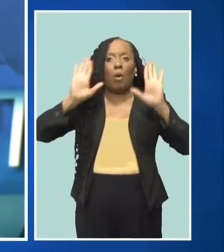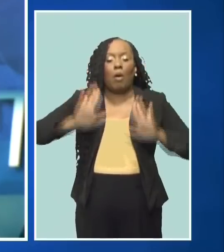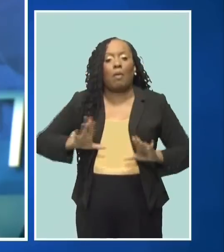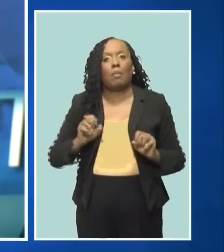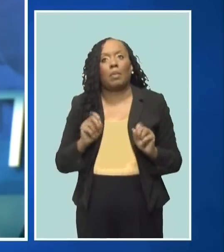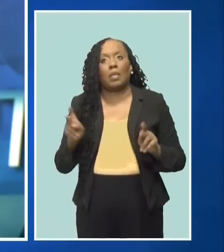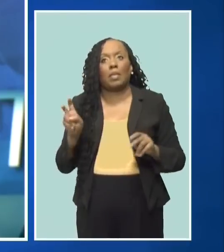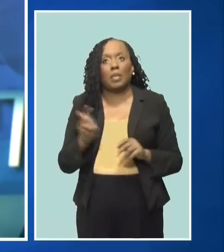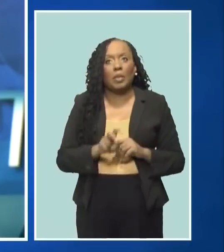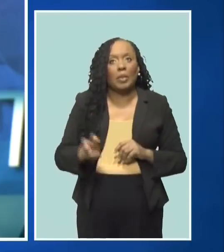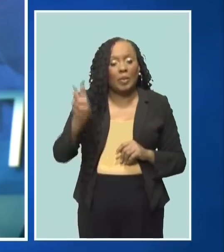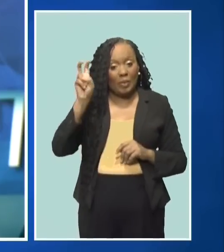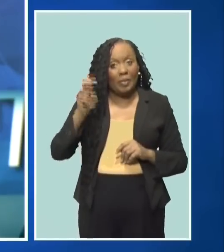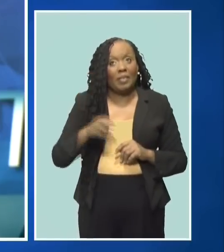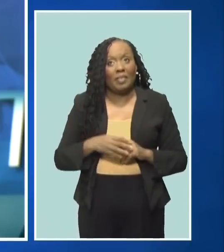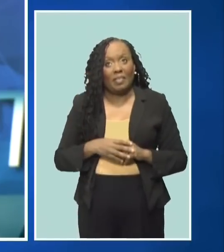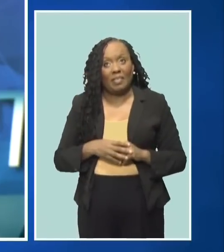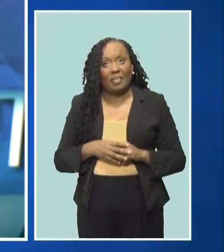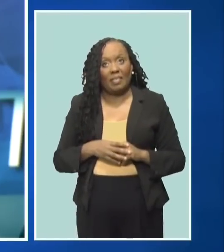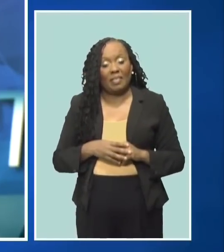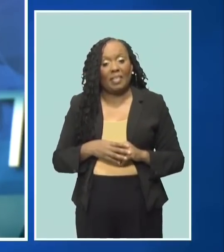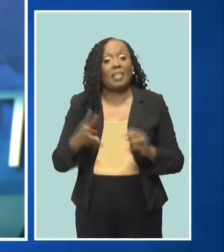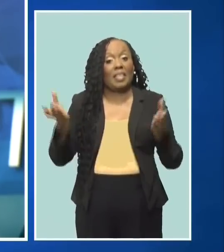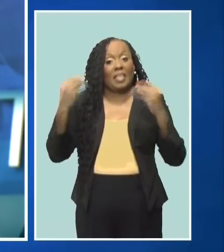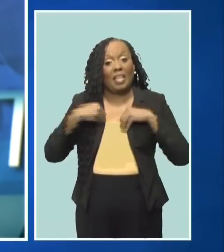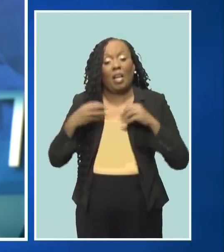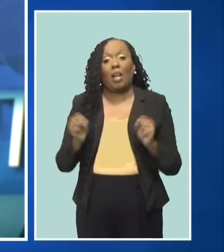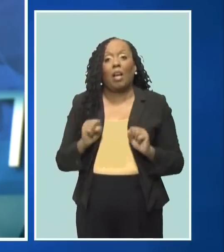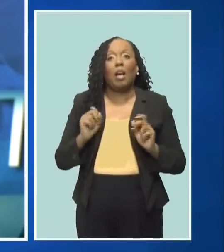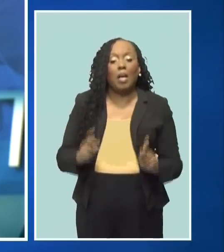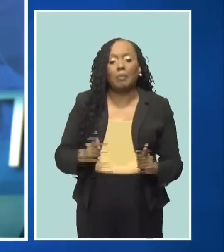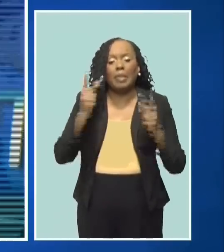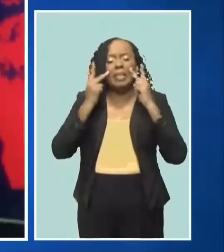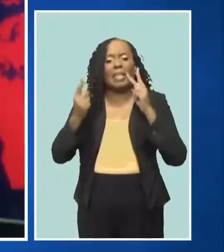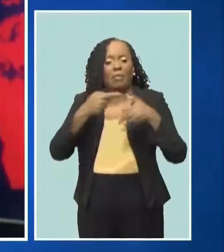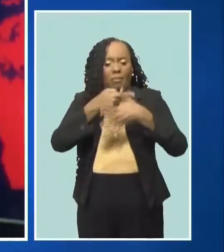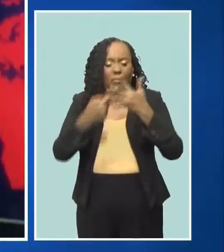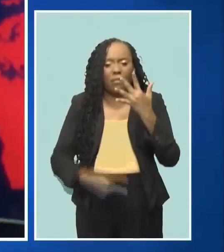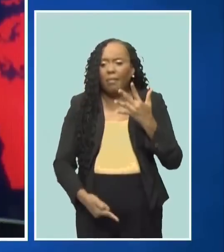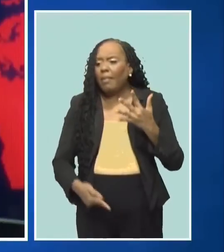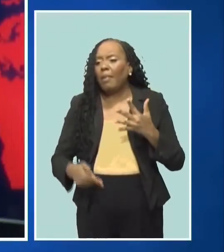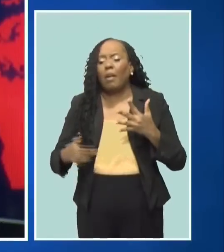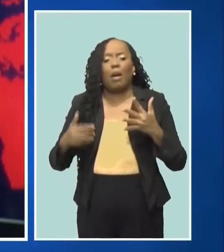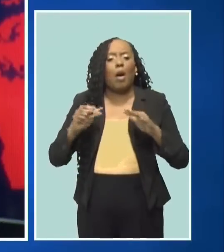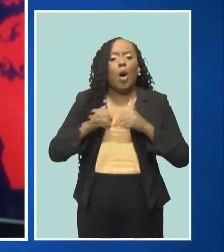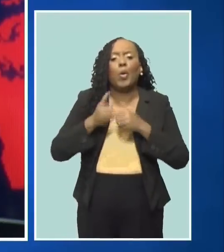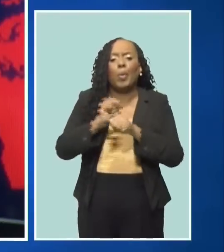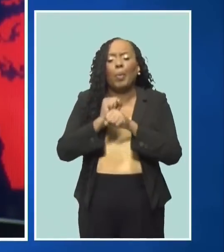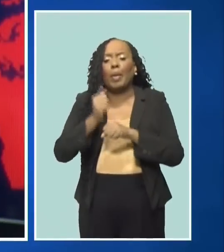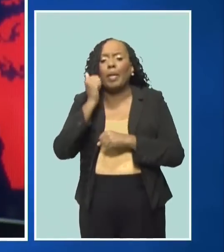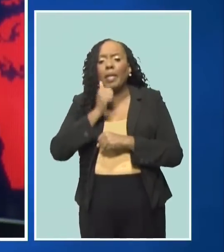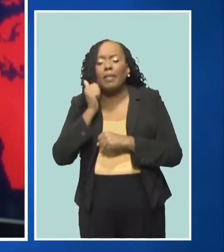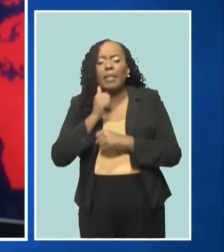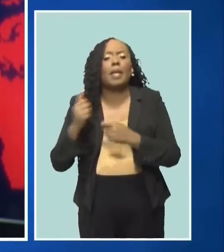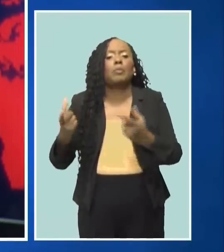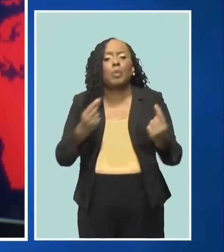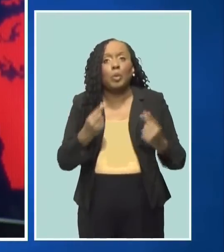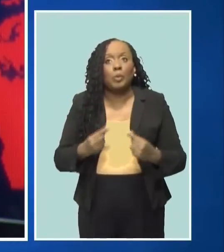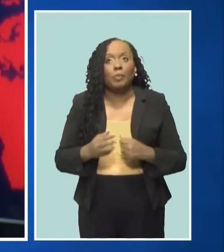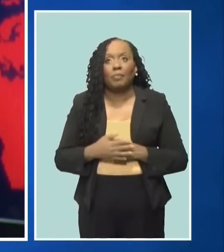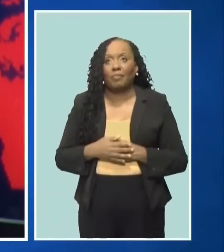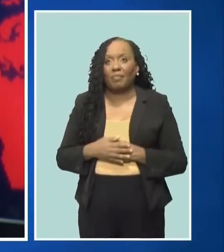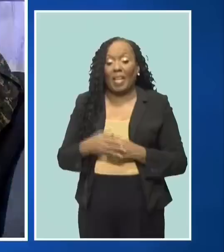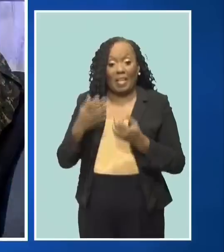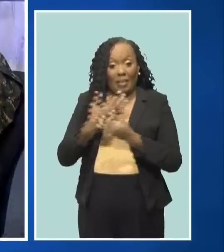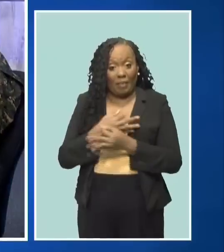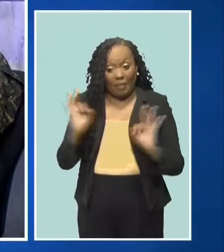the Armory tour, which gives us a chance to really look at some of the things that you guys work with as protective services. Yes, please. All right. It's